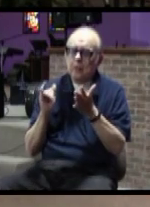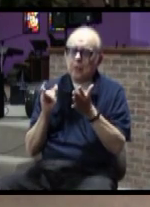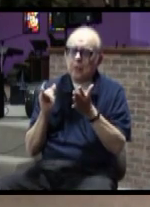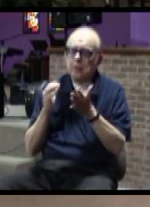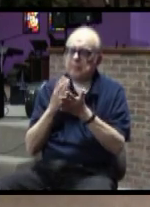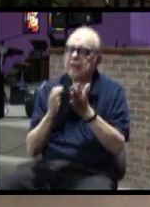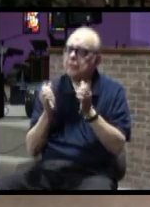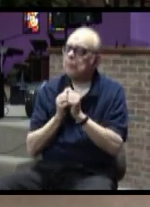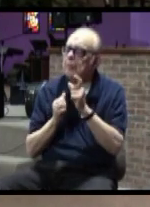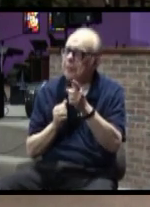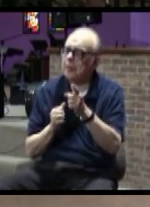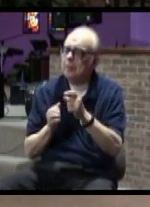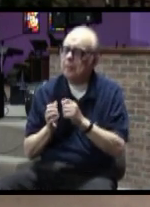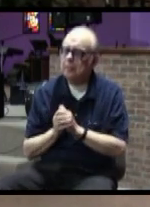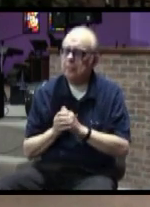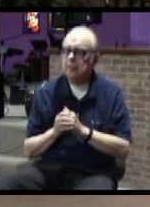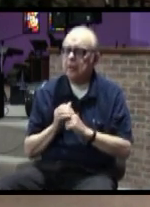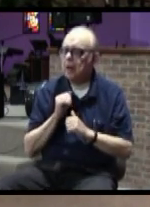of that puzzle with you.